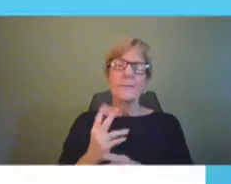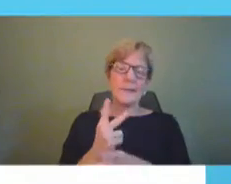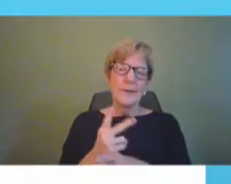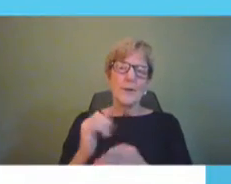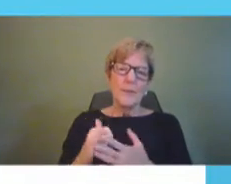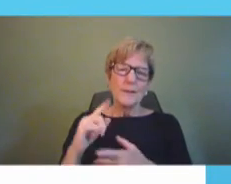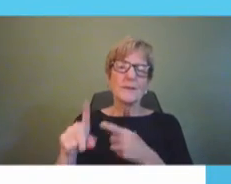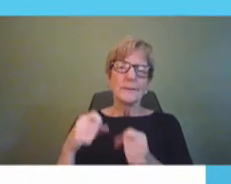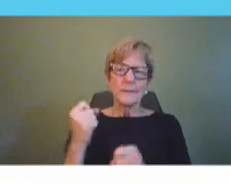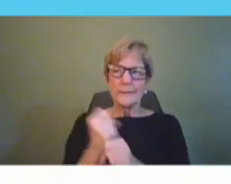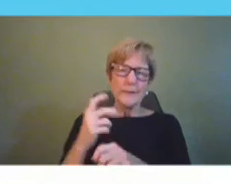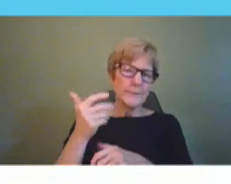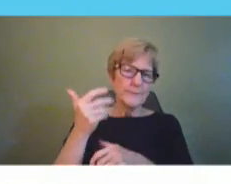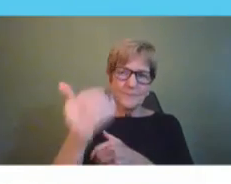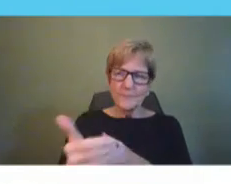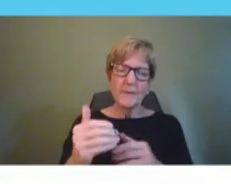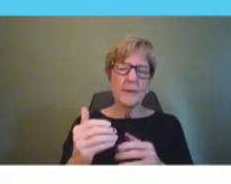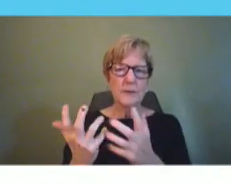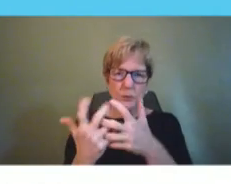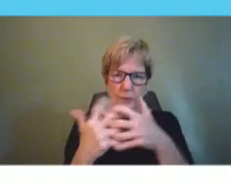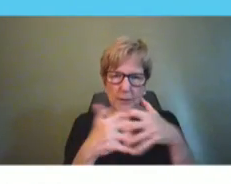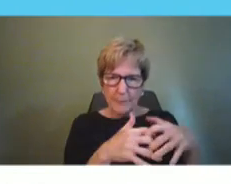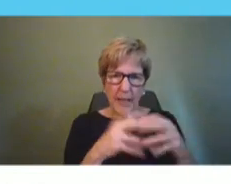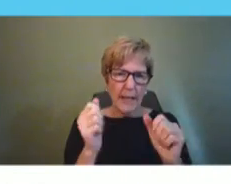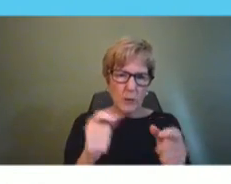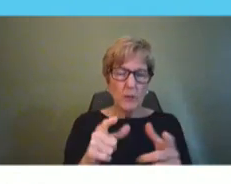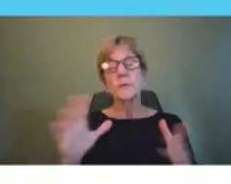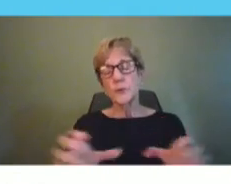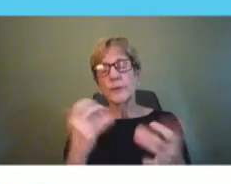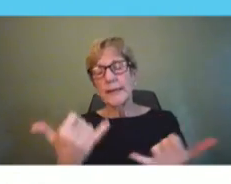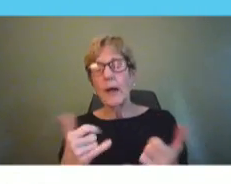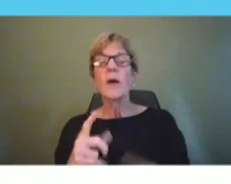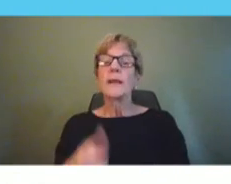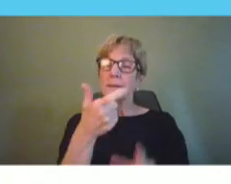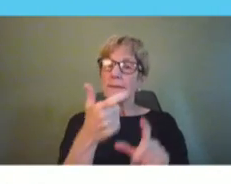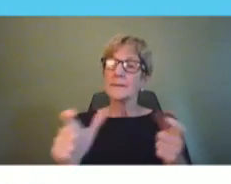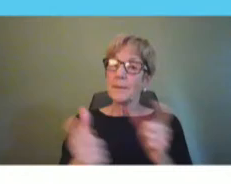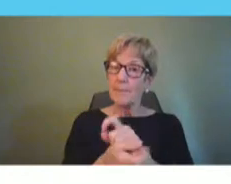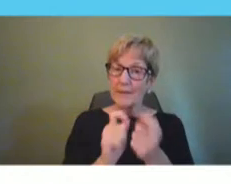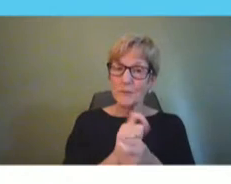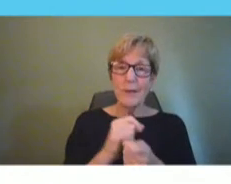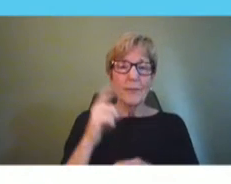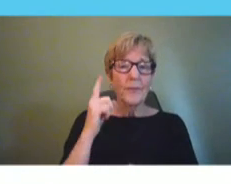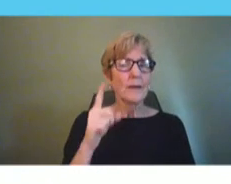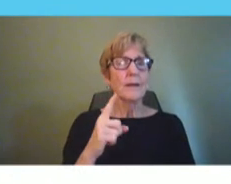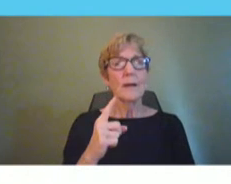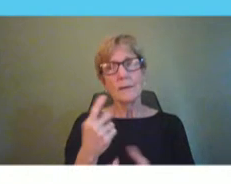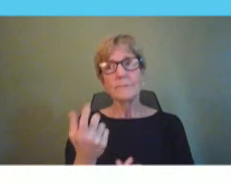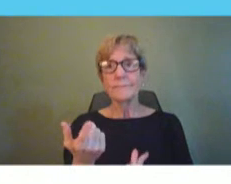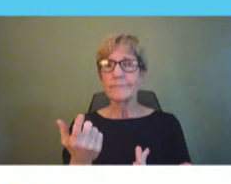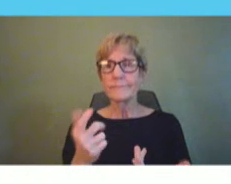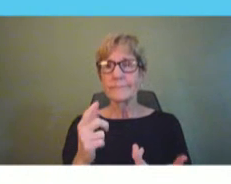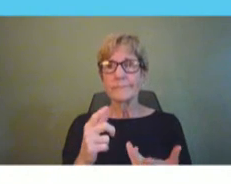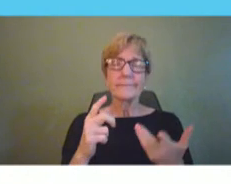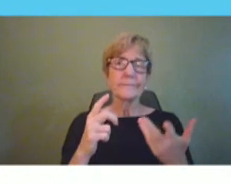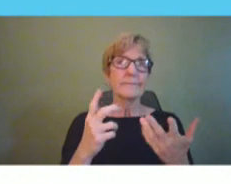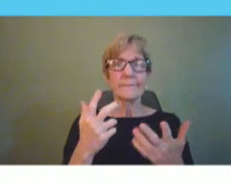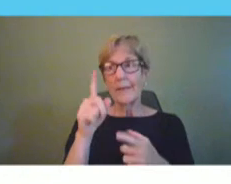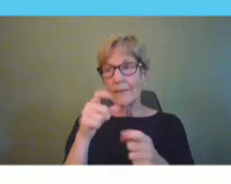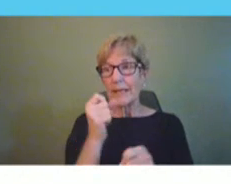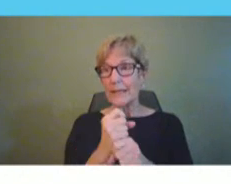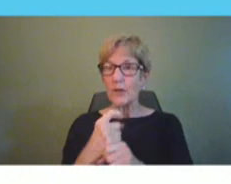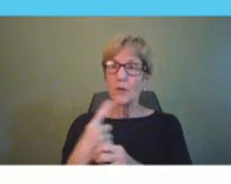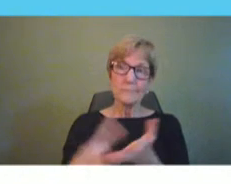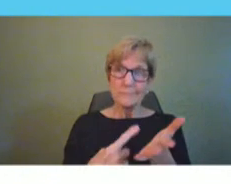compliance uh but we're doing that now so this has been a major change and I think you know if you're Sun folks in the community essentially for a year we were talking about a two